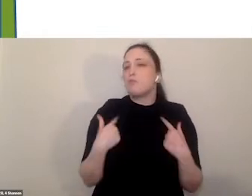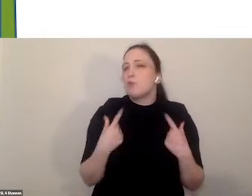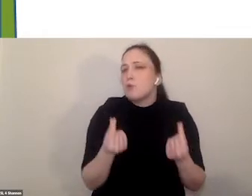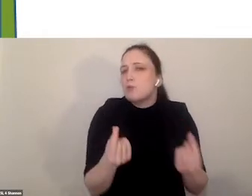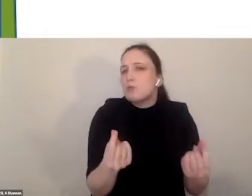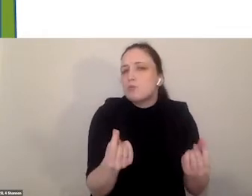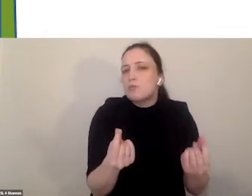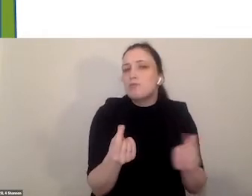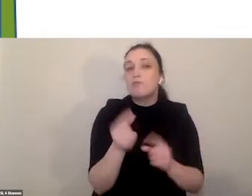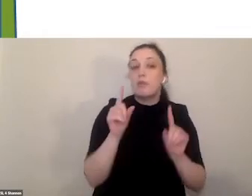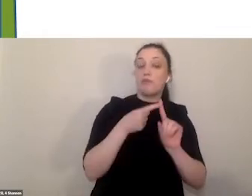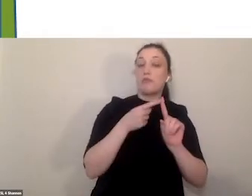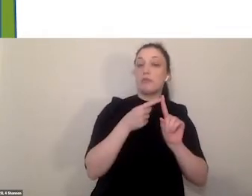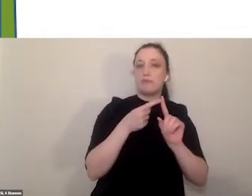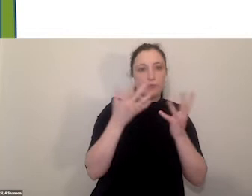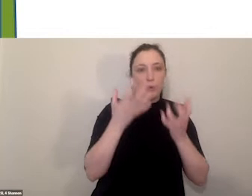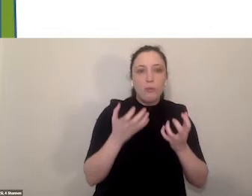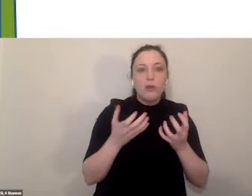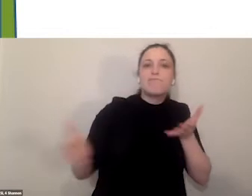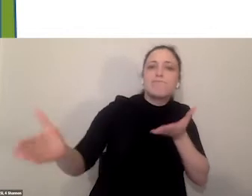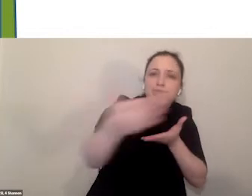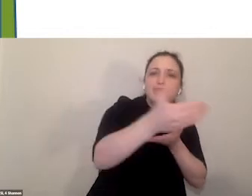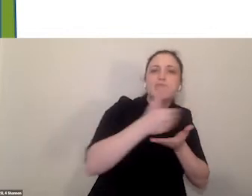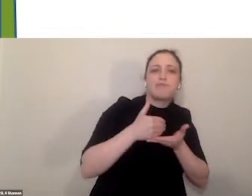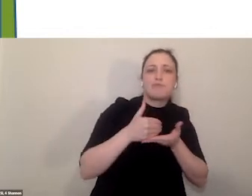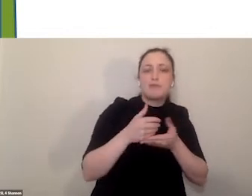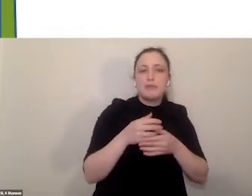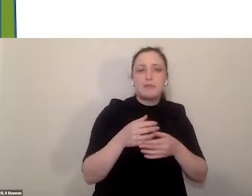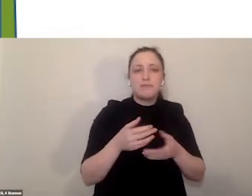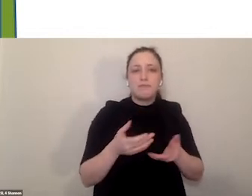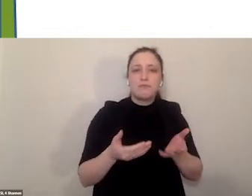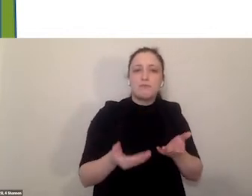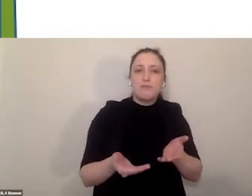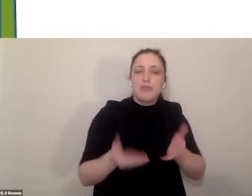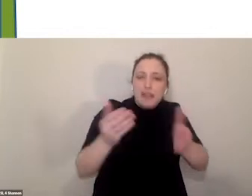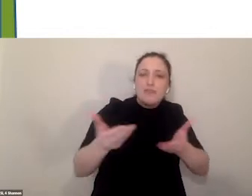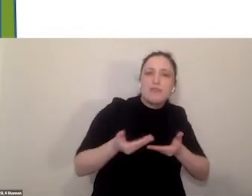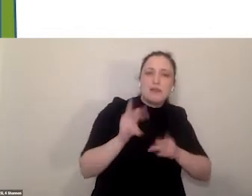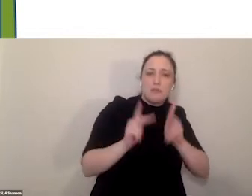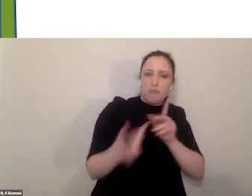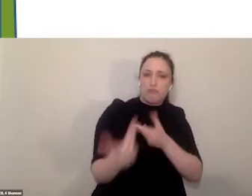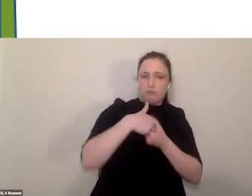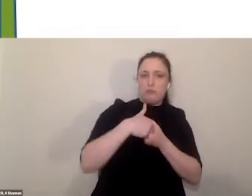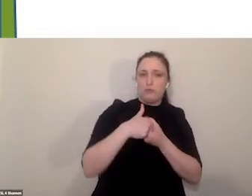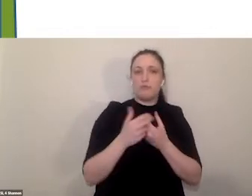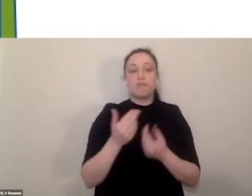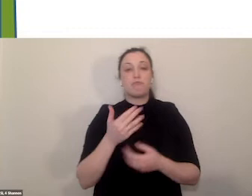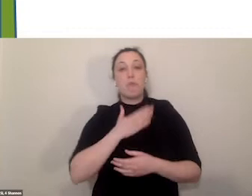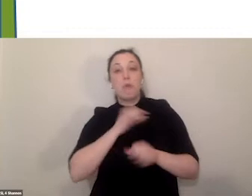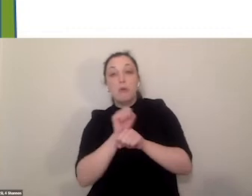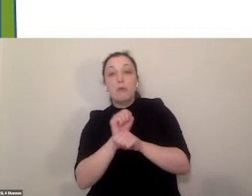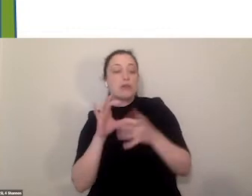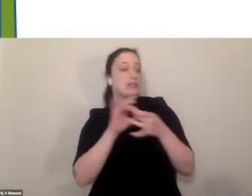the relationships that I have with university partners, professional associations, disability